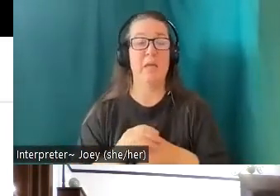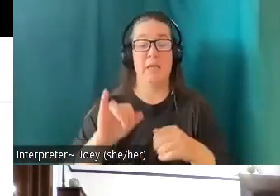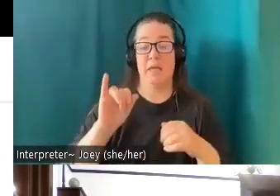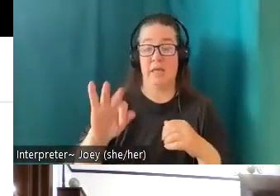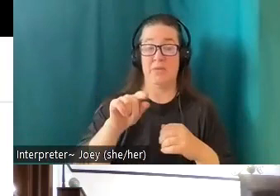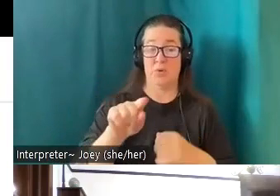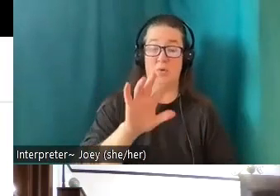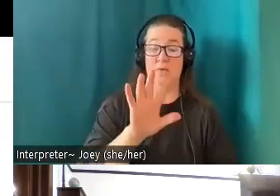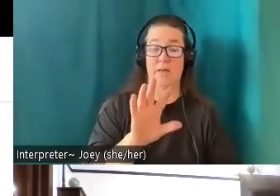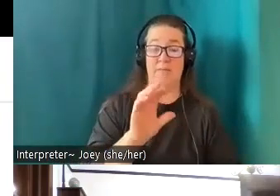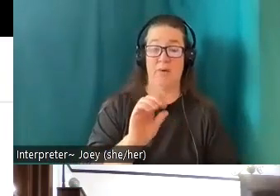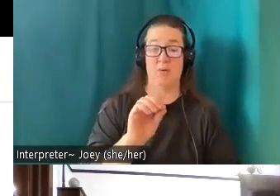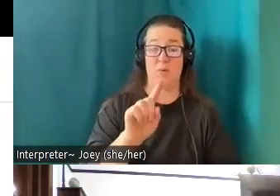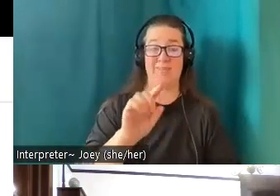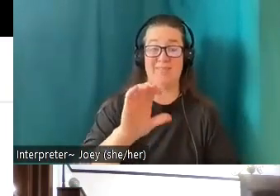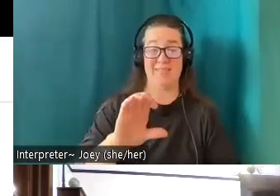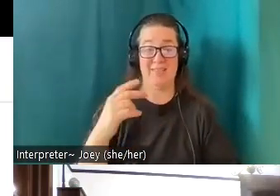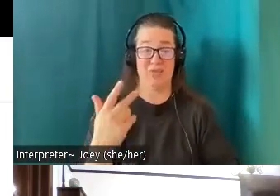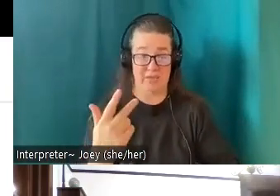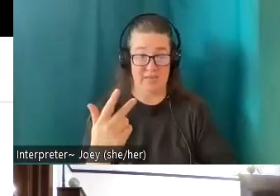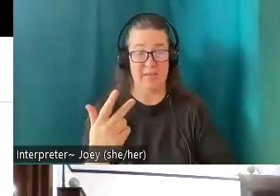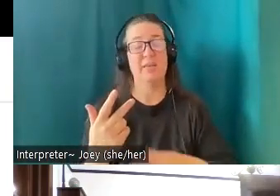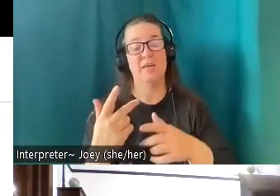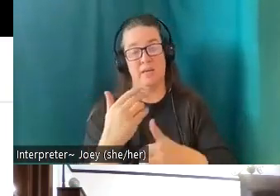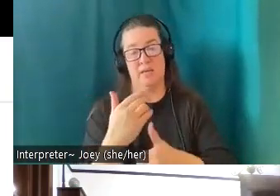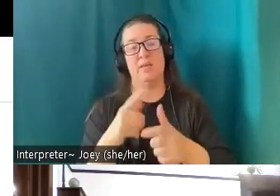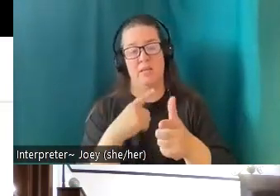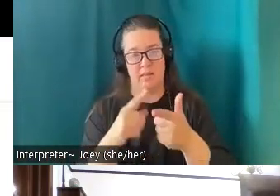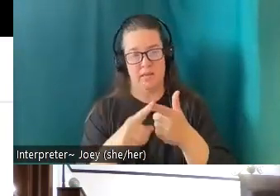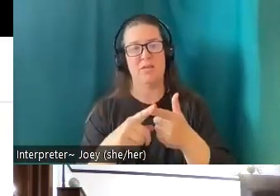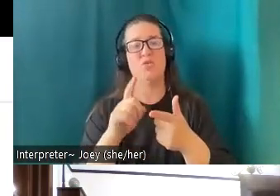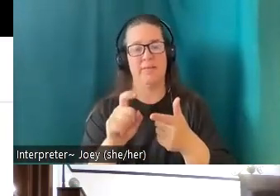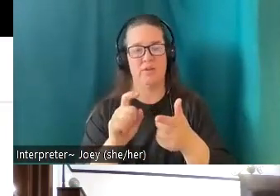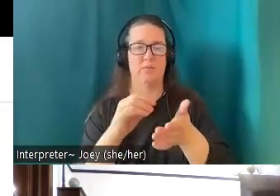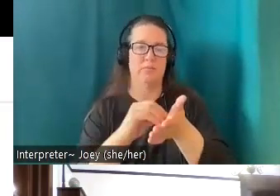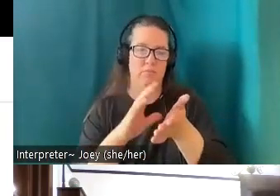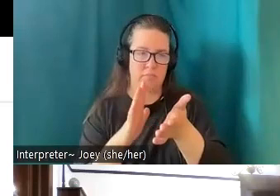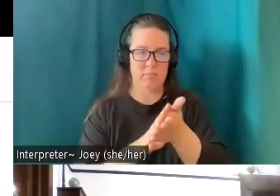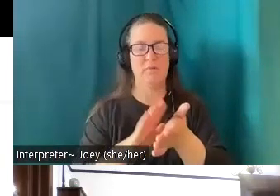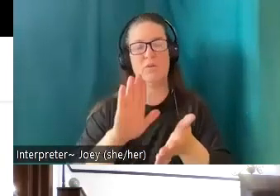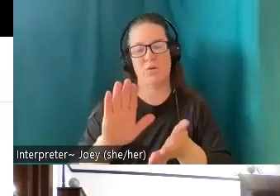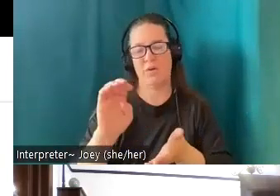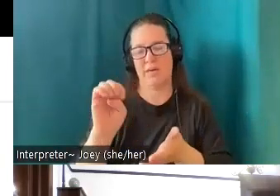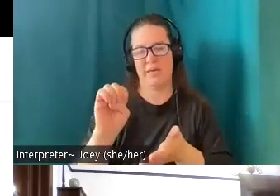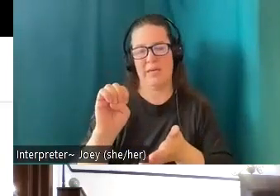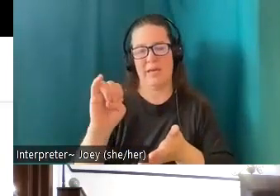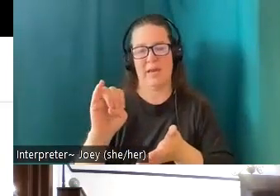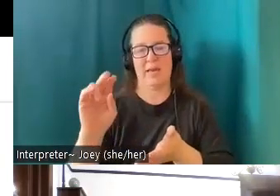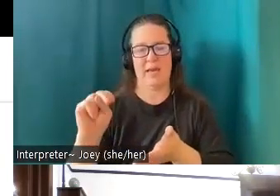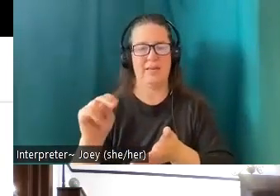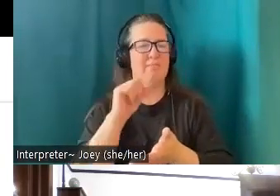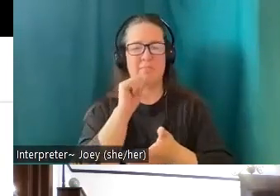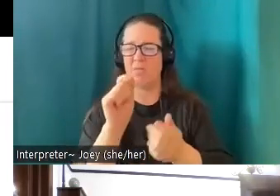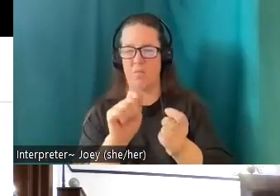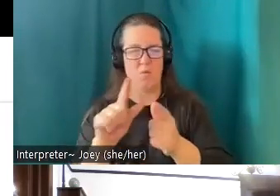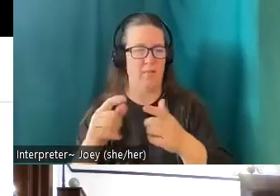for EIN, employer identification number, which is required. If you're a 501c3, you should have one, but not all organizations will. So if you do